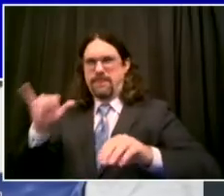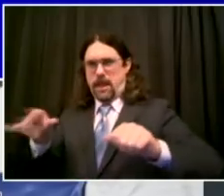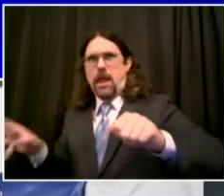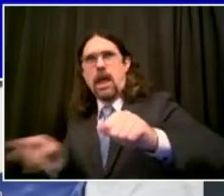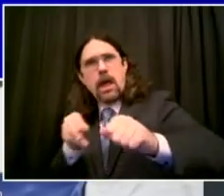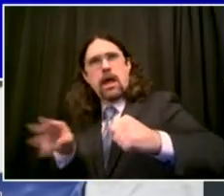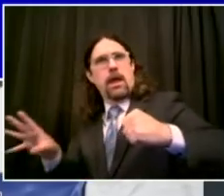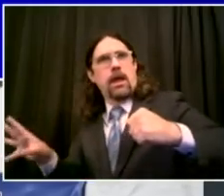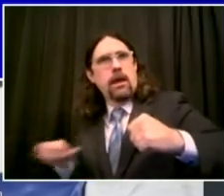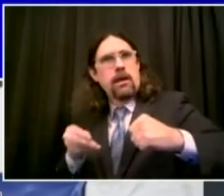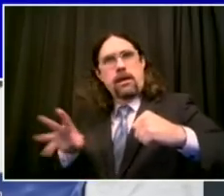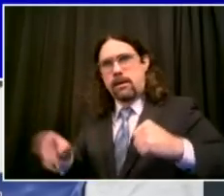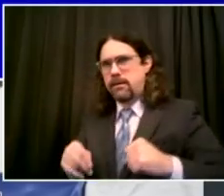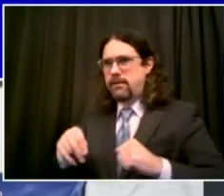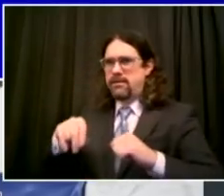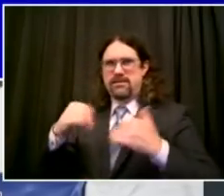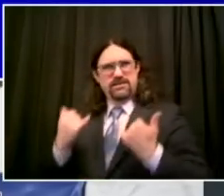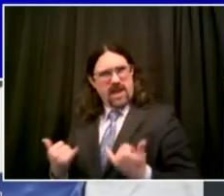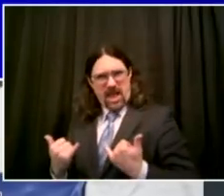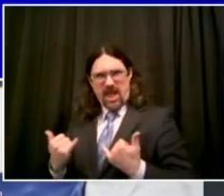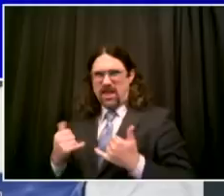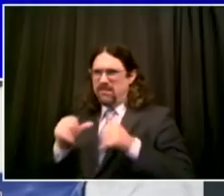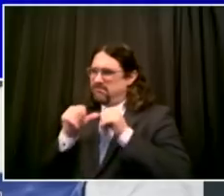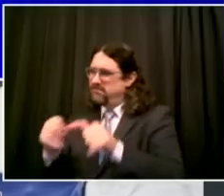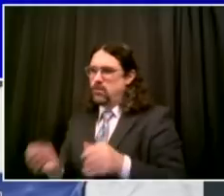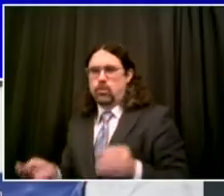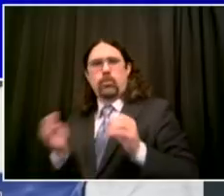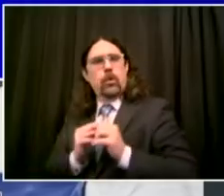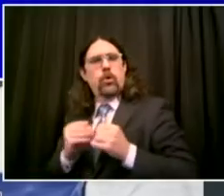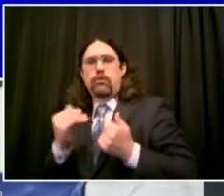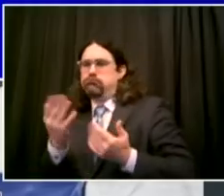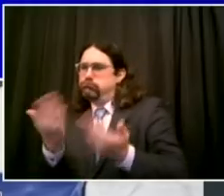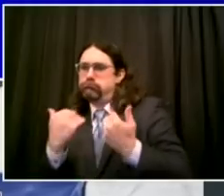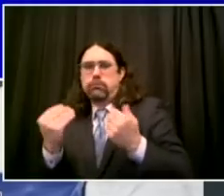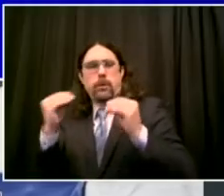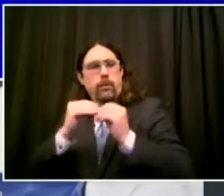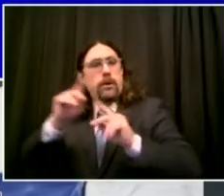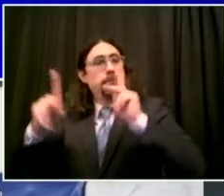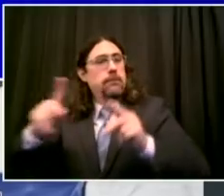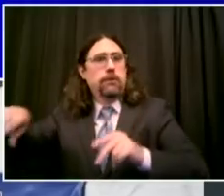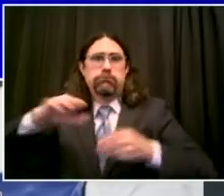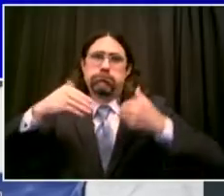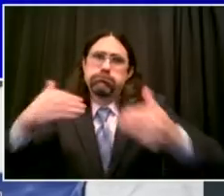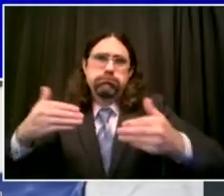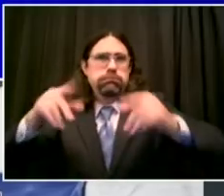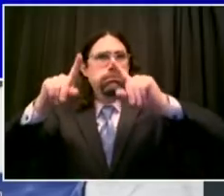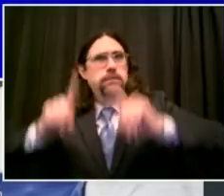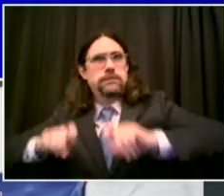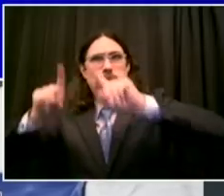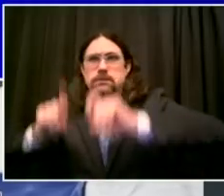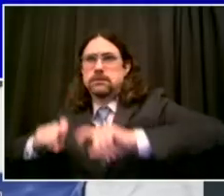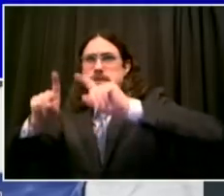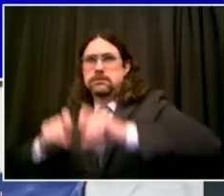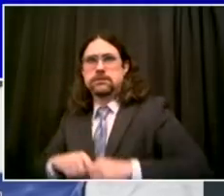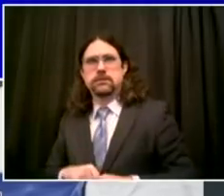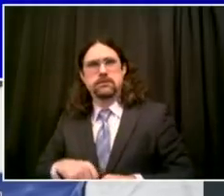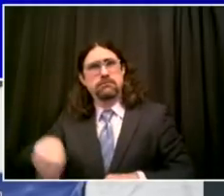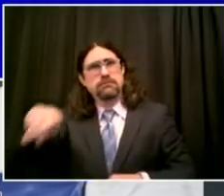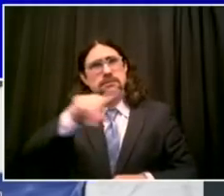get tested. It's good for you. It's good for everyone. And if you want to know where to go, you can call 311 or go online,